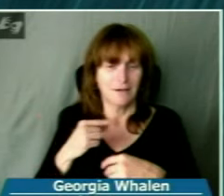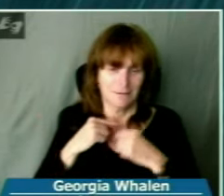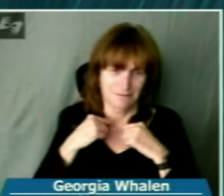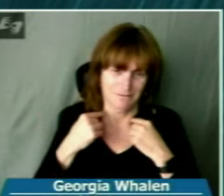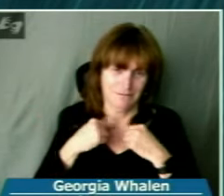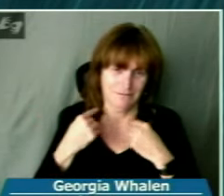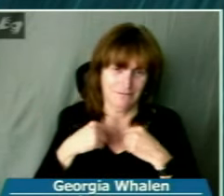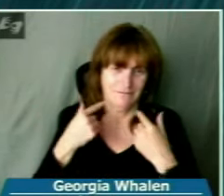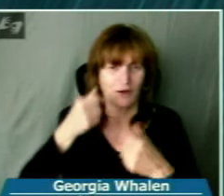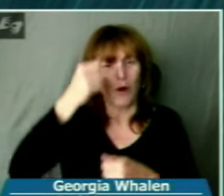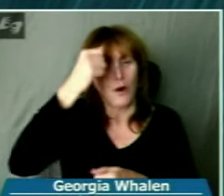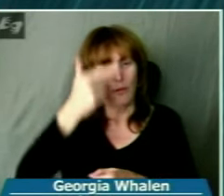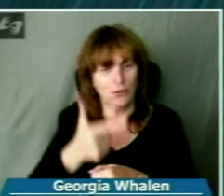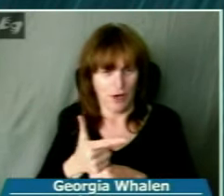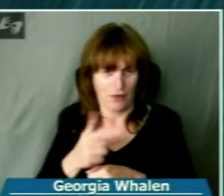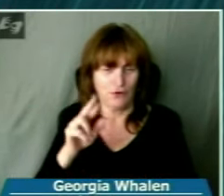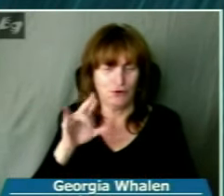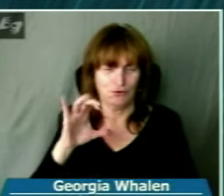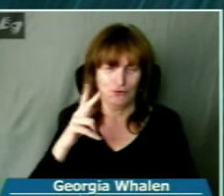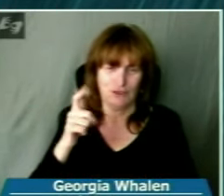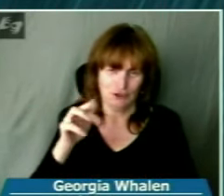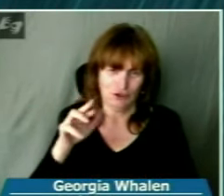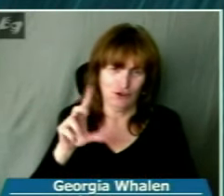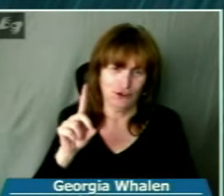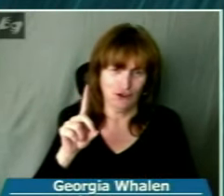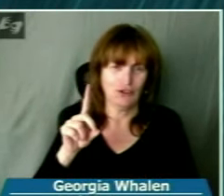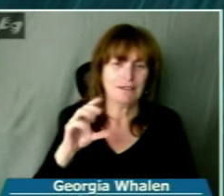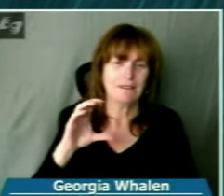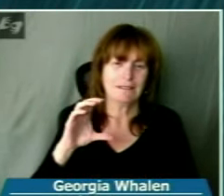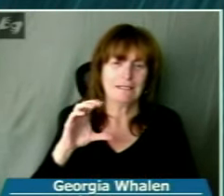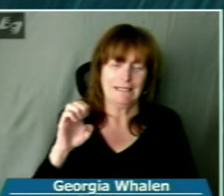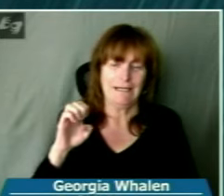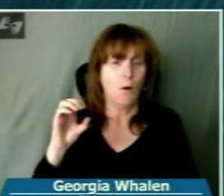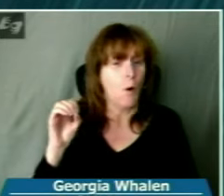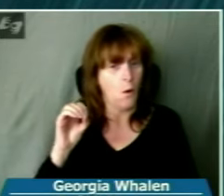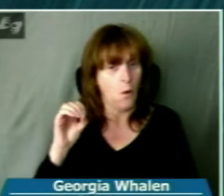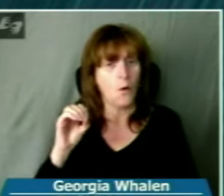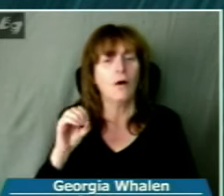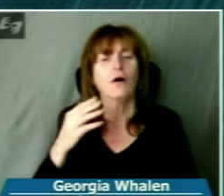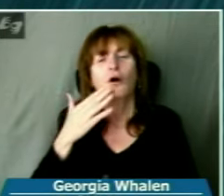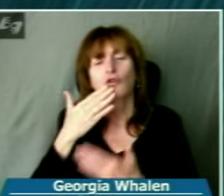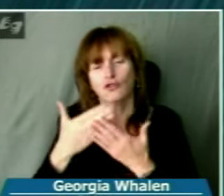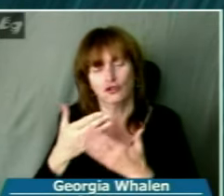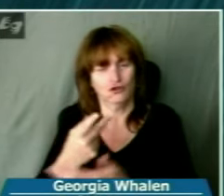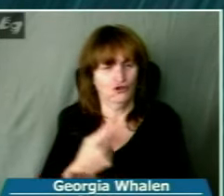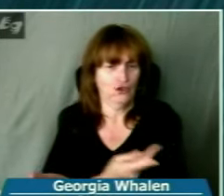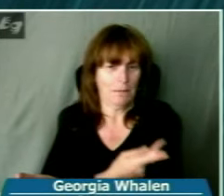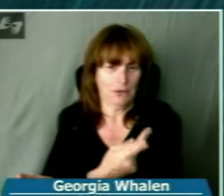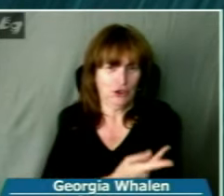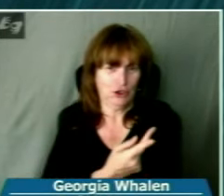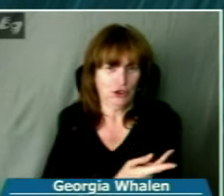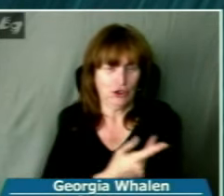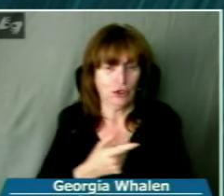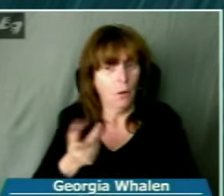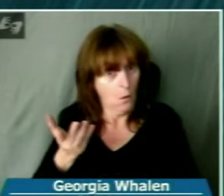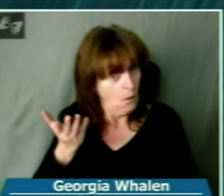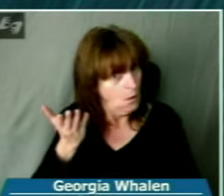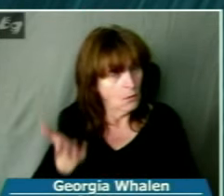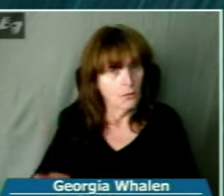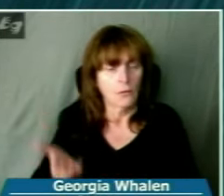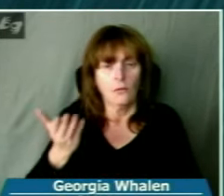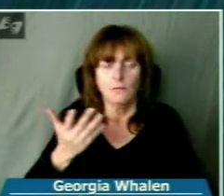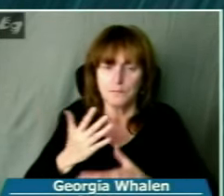Chief Executive Officer of the Good Shepherd, and he is joining us as we continue our focus on Hamilton's most vulnerable